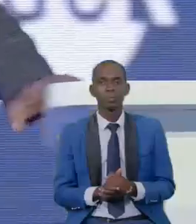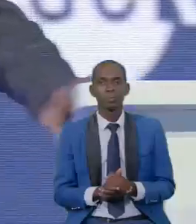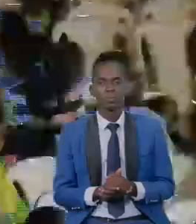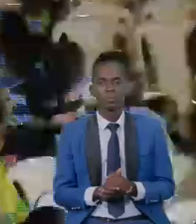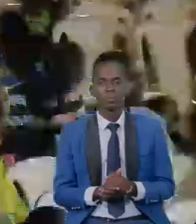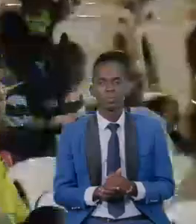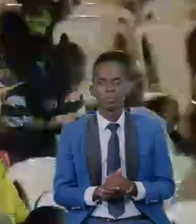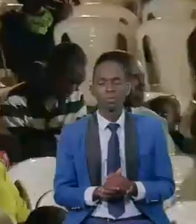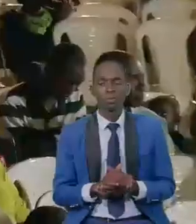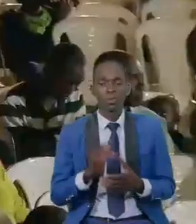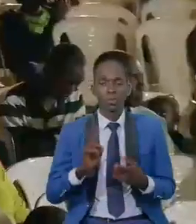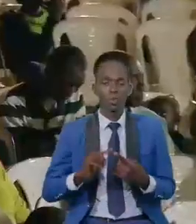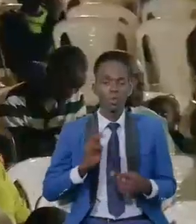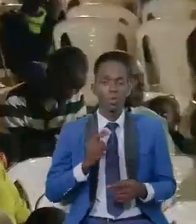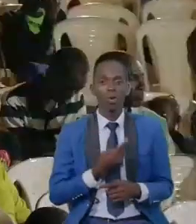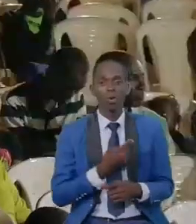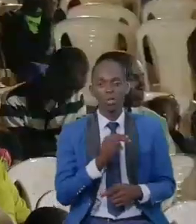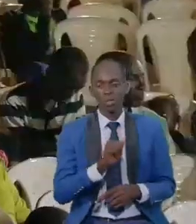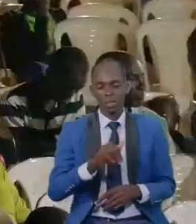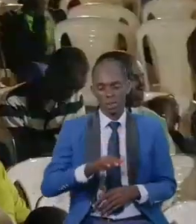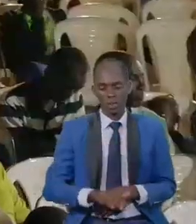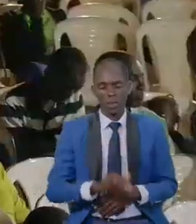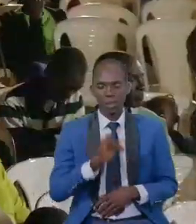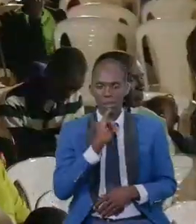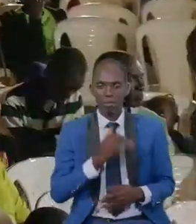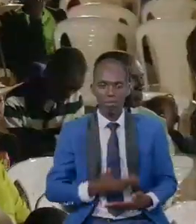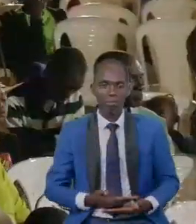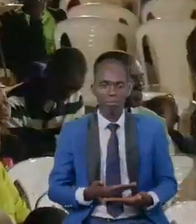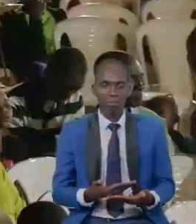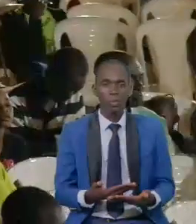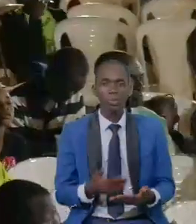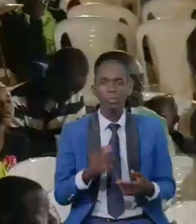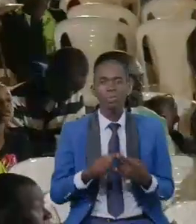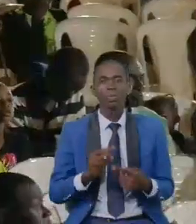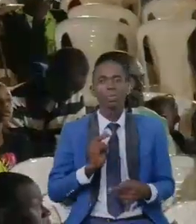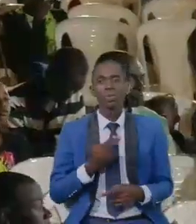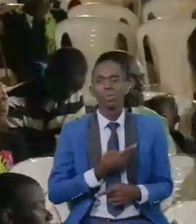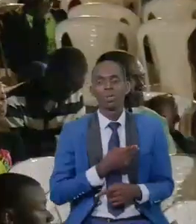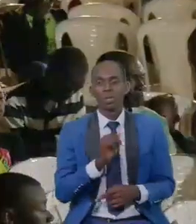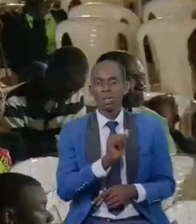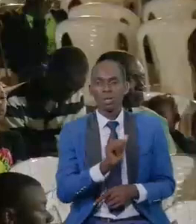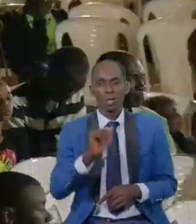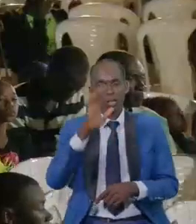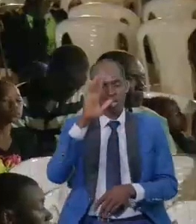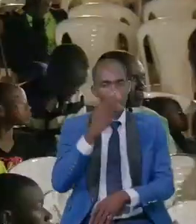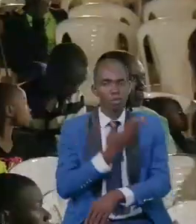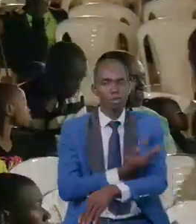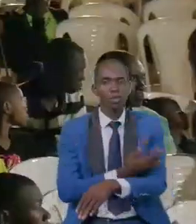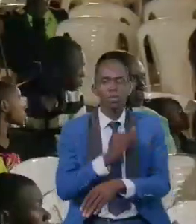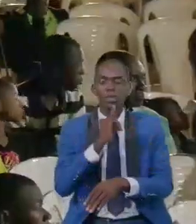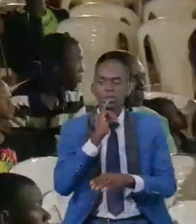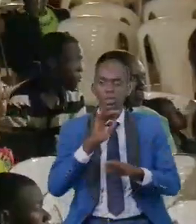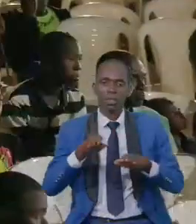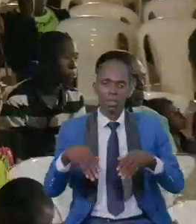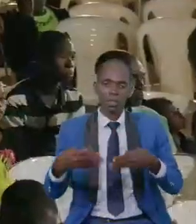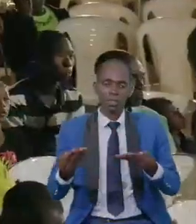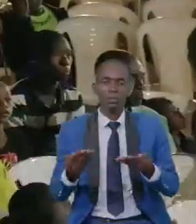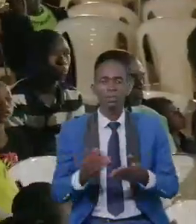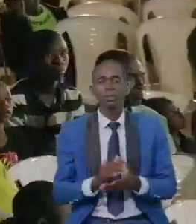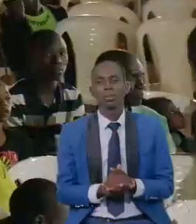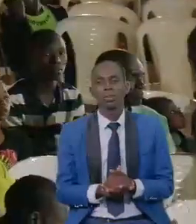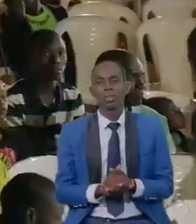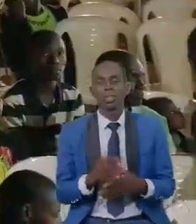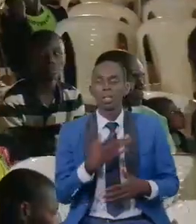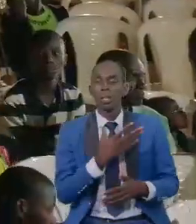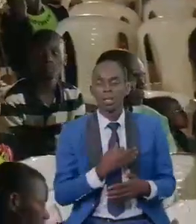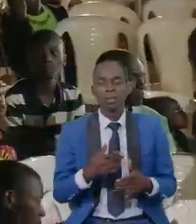Unto us a child is born. Unto us a son is given. And then it